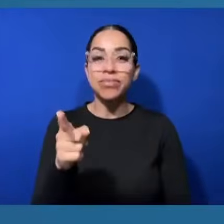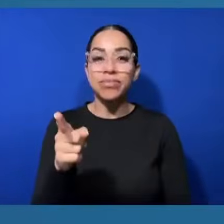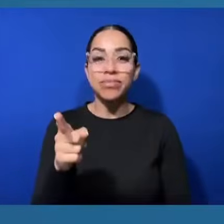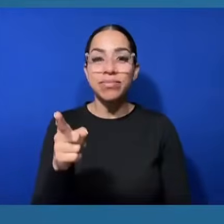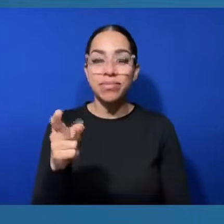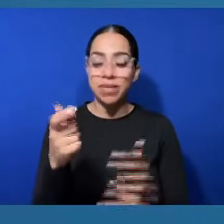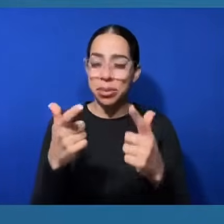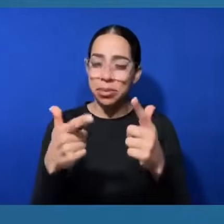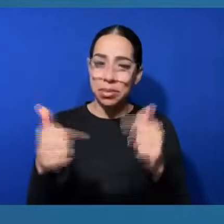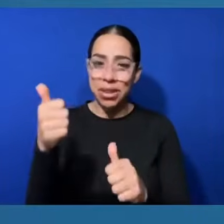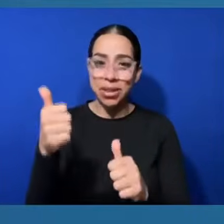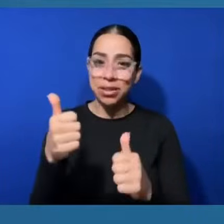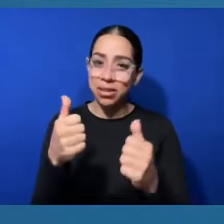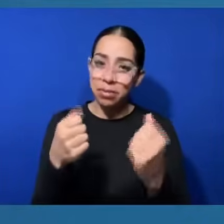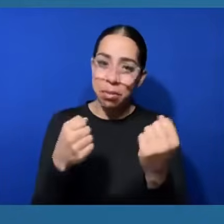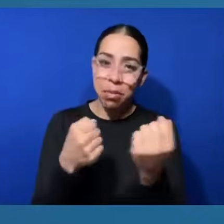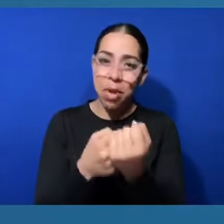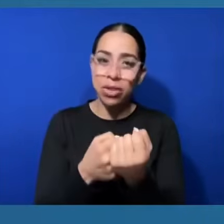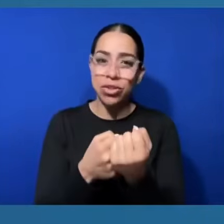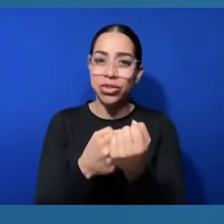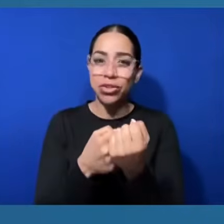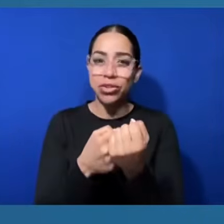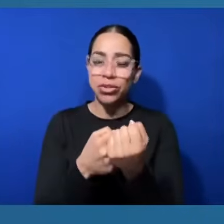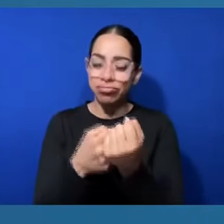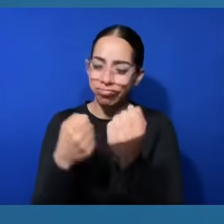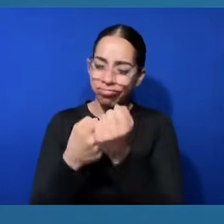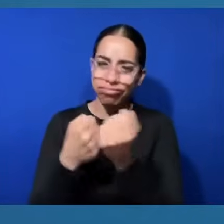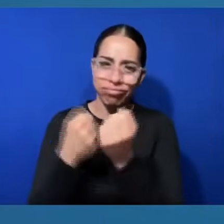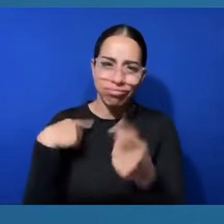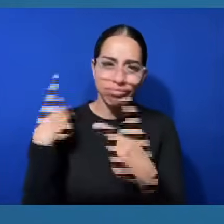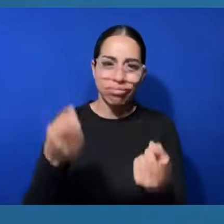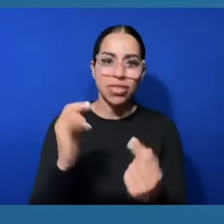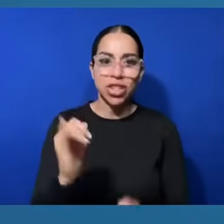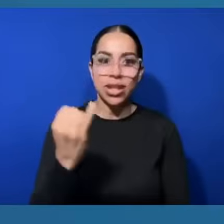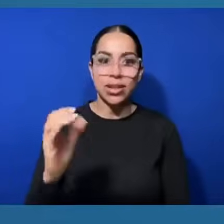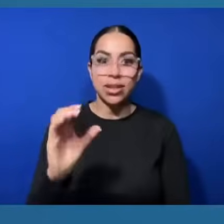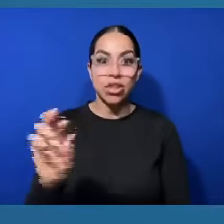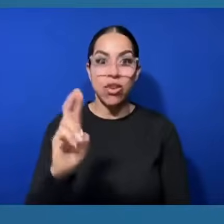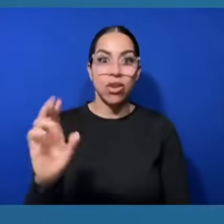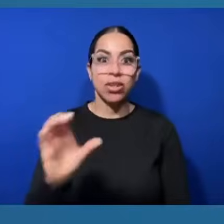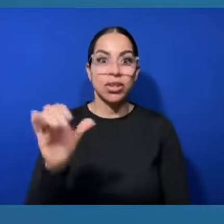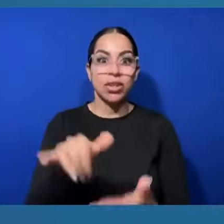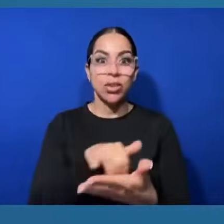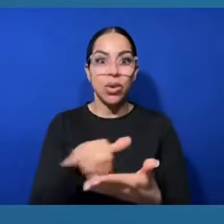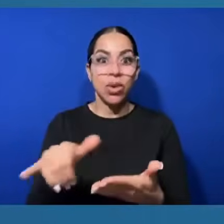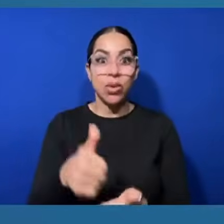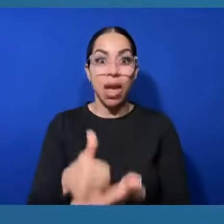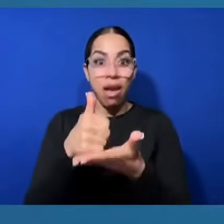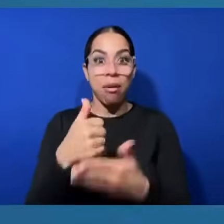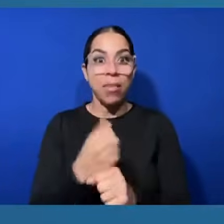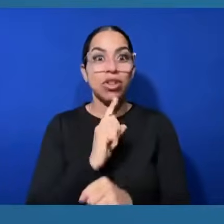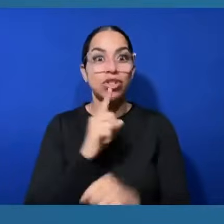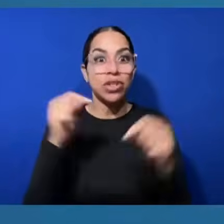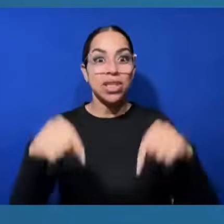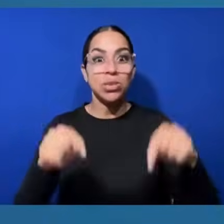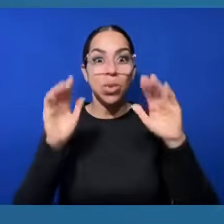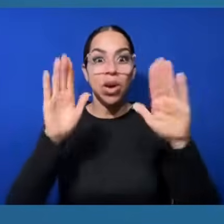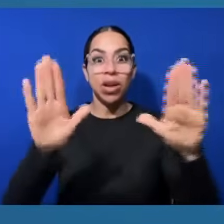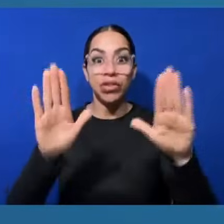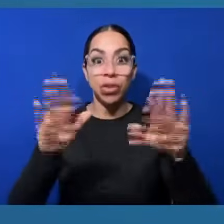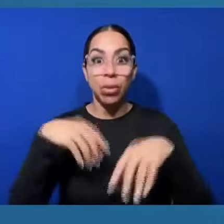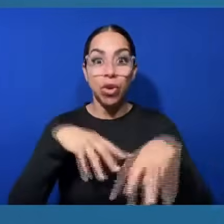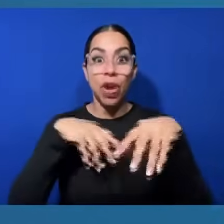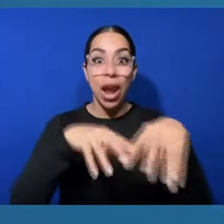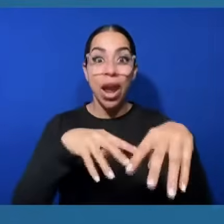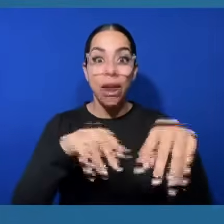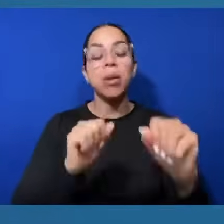sponsor, supporter of the JCRC New York that helps make this wonderful parade possible. I could not have asked for a